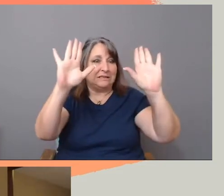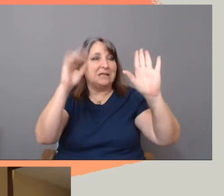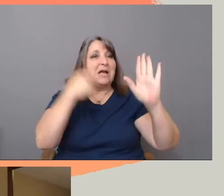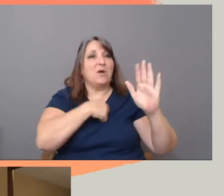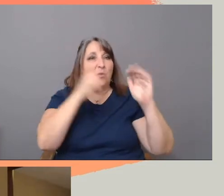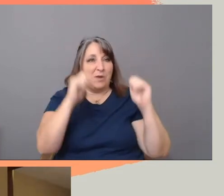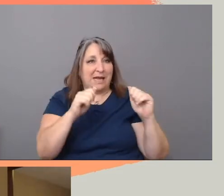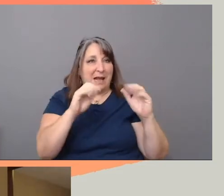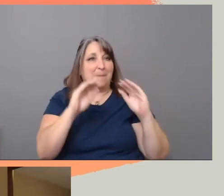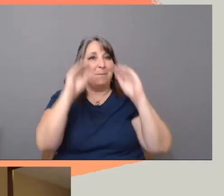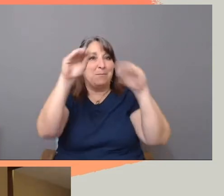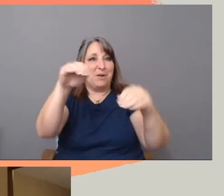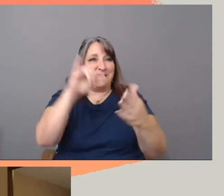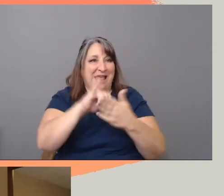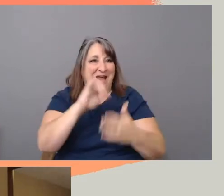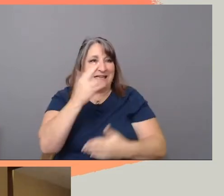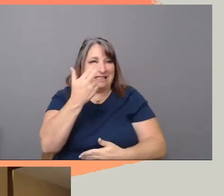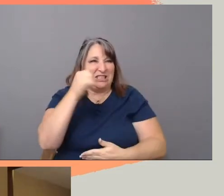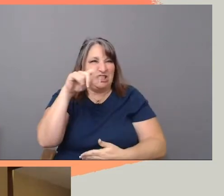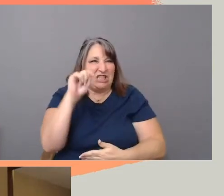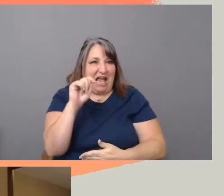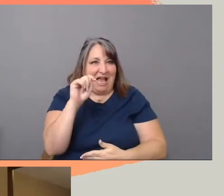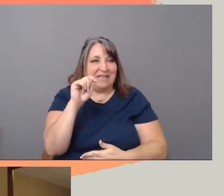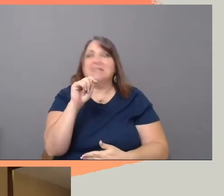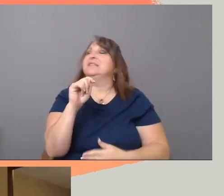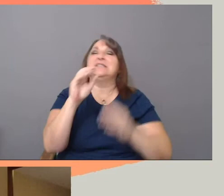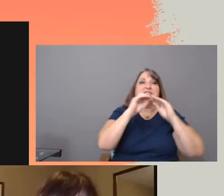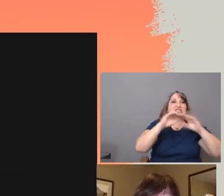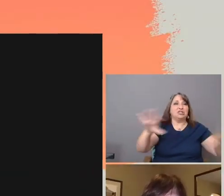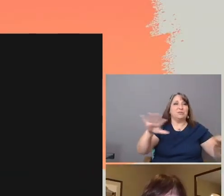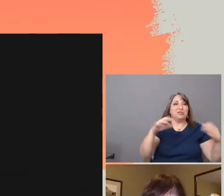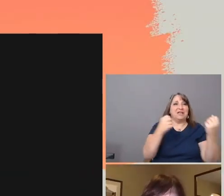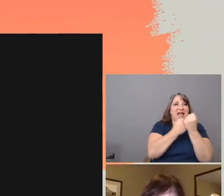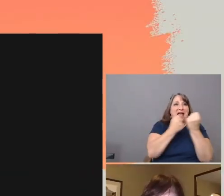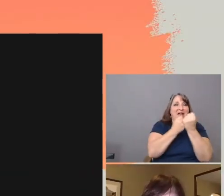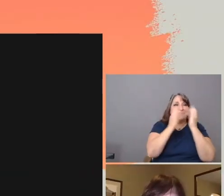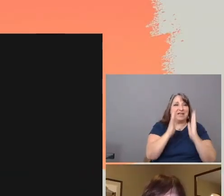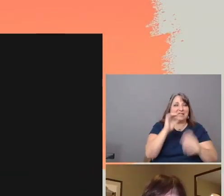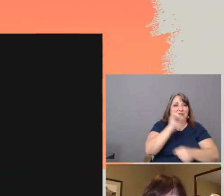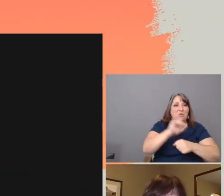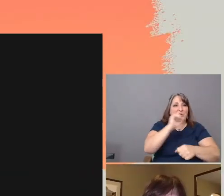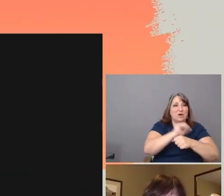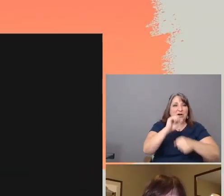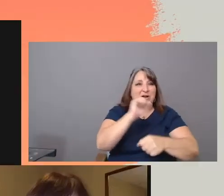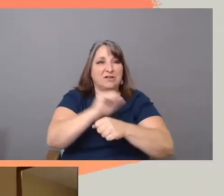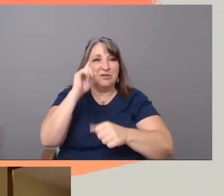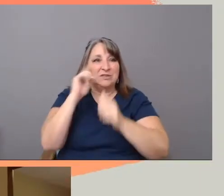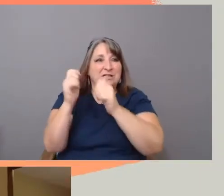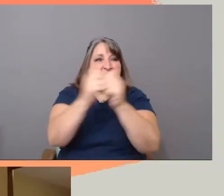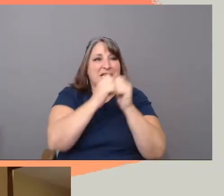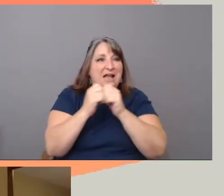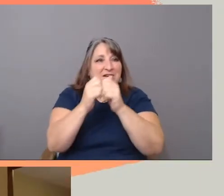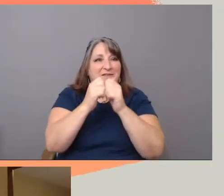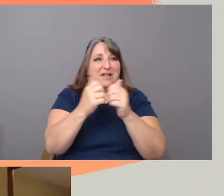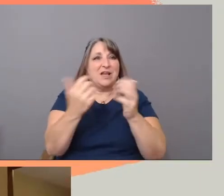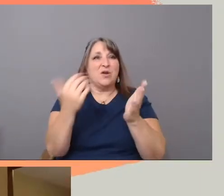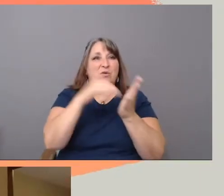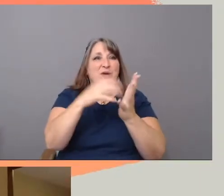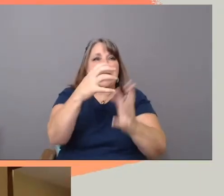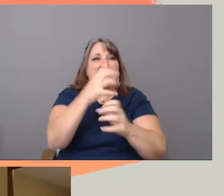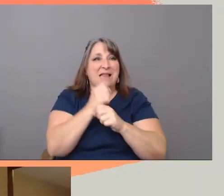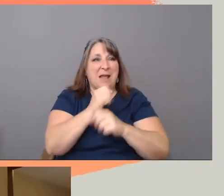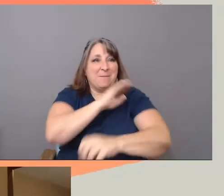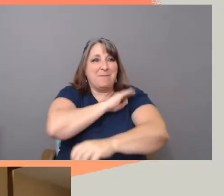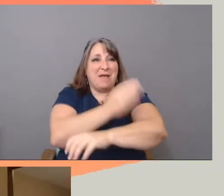in the chat. And Distribution Advocates works to collectively reclaim power for independent